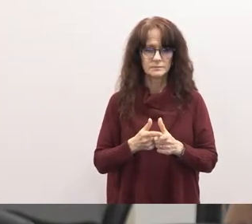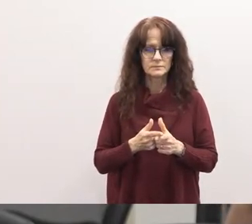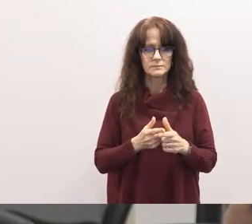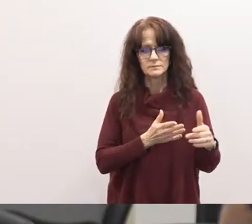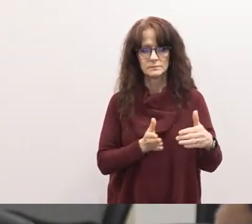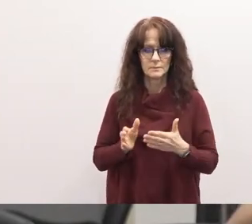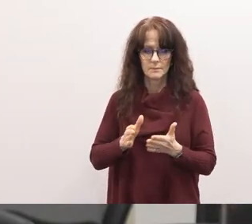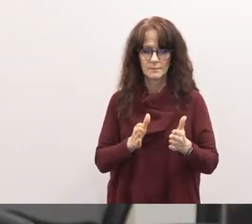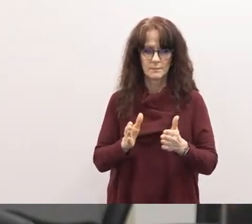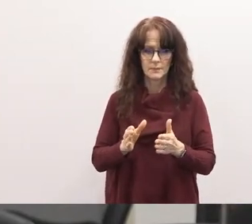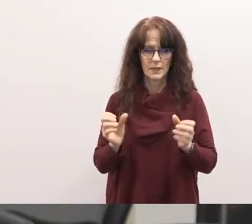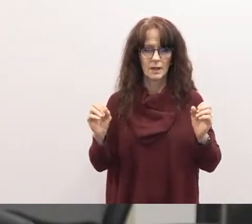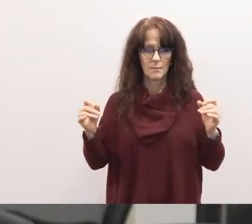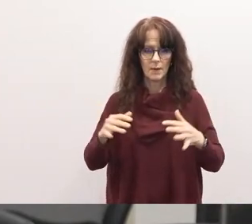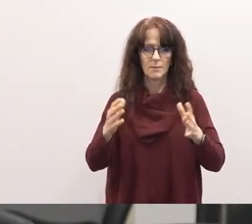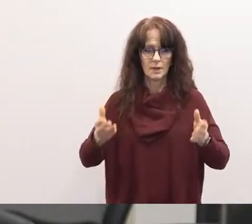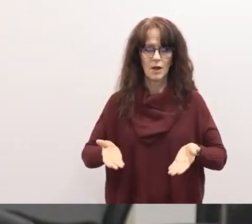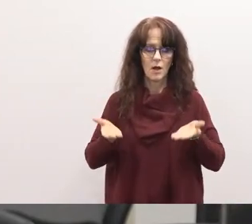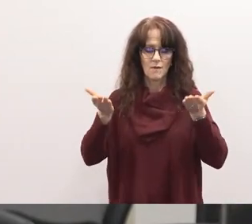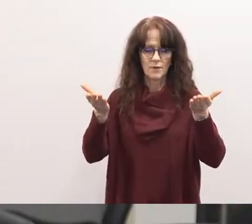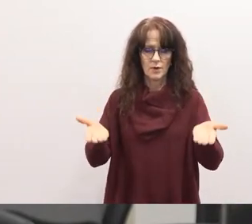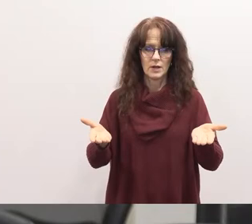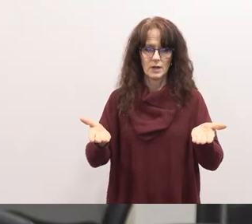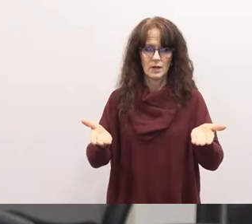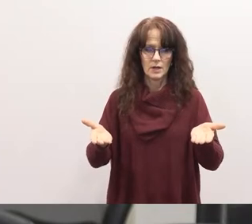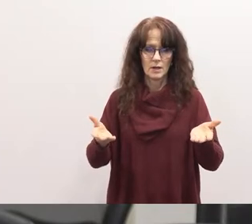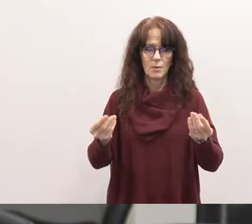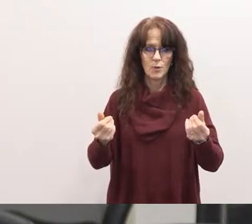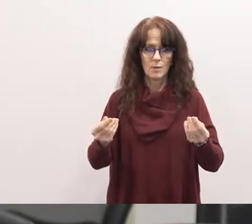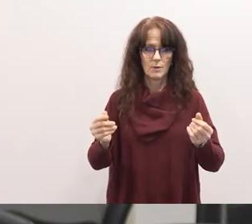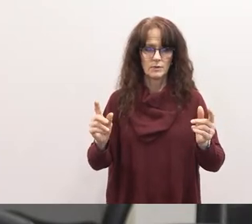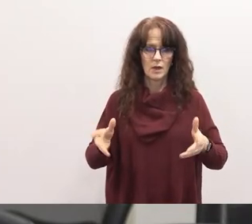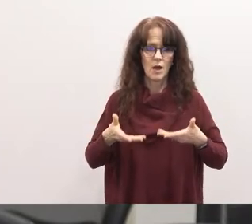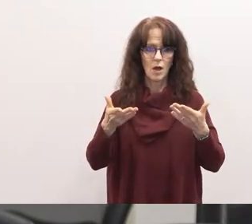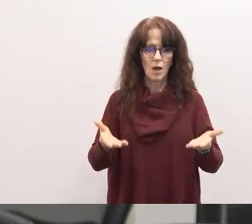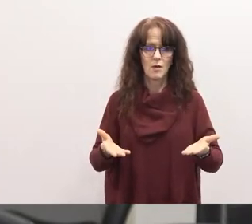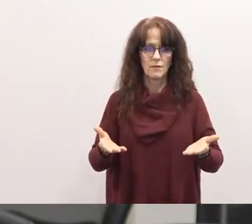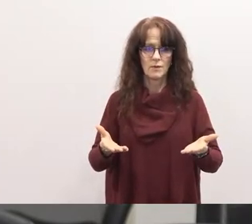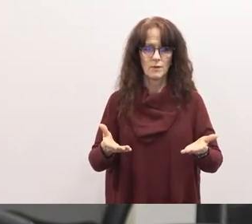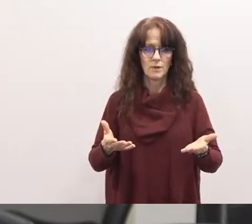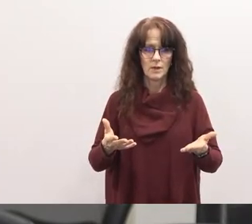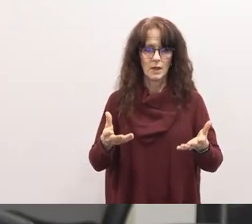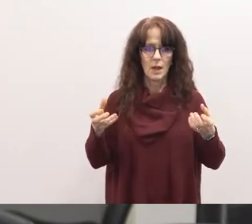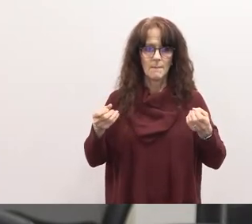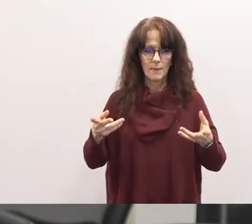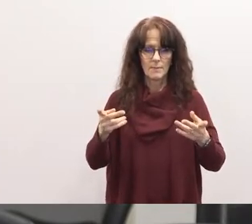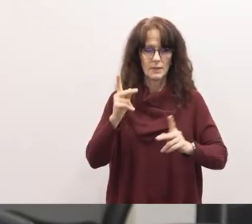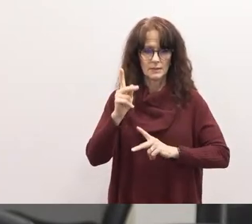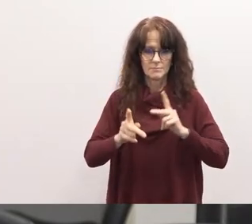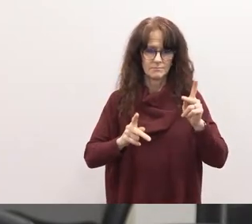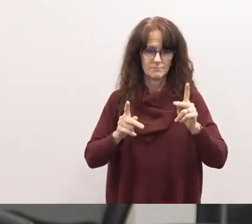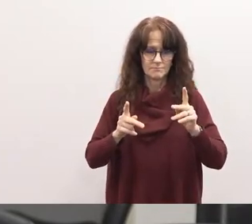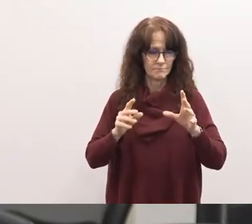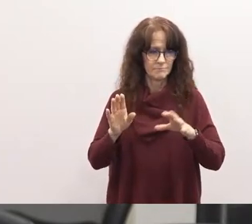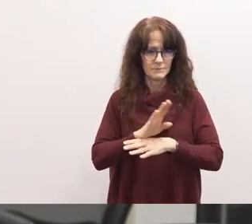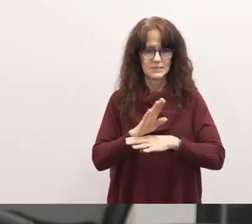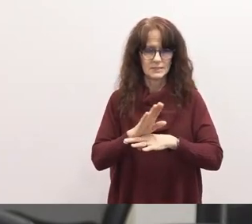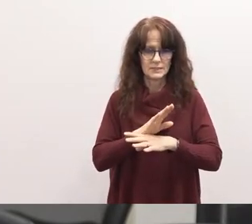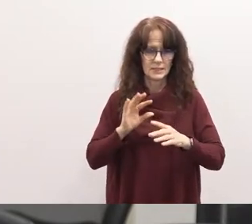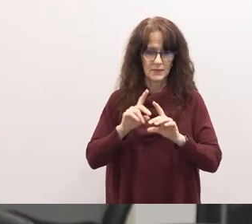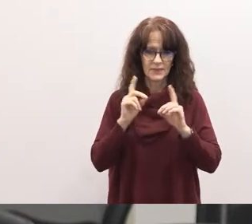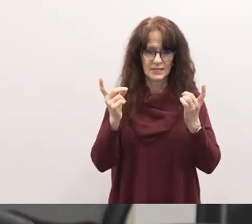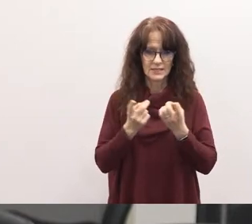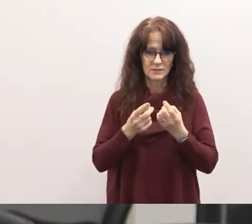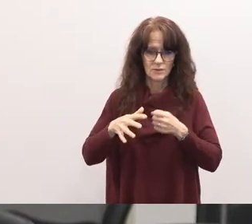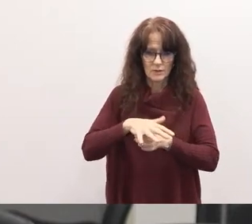down the path of a public offering, where the properties were first offered to a number of public entities within the district